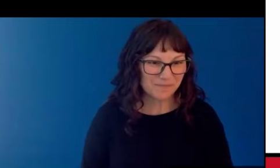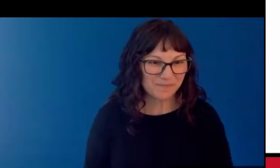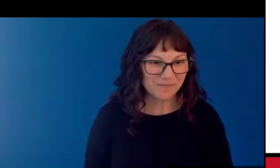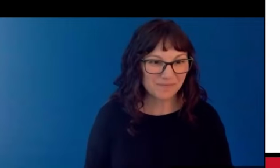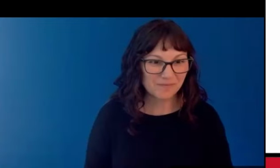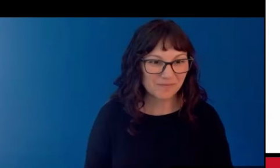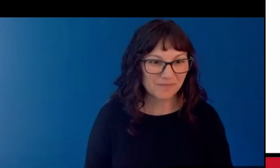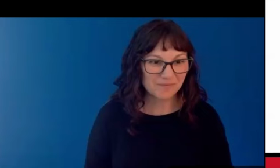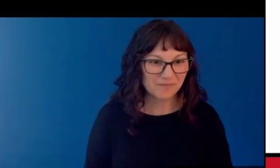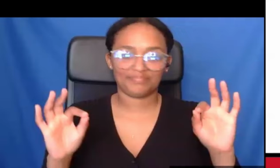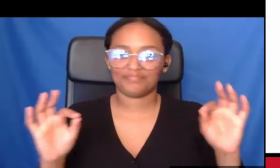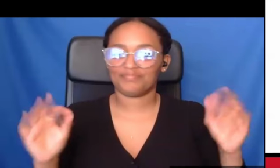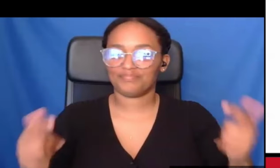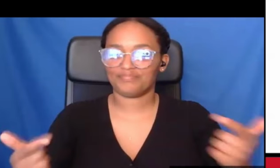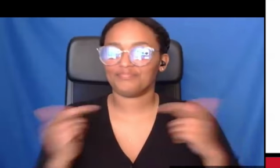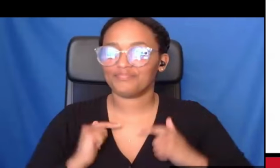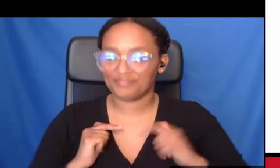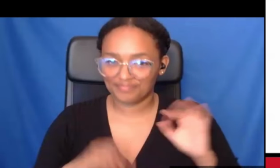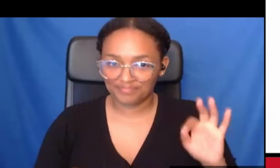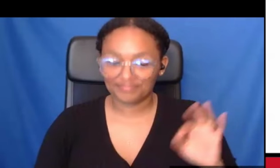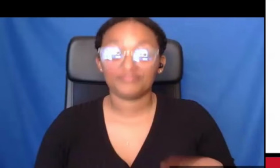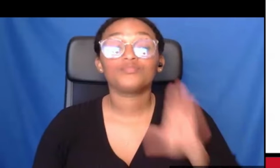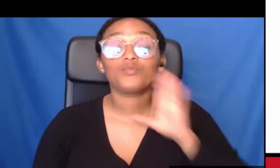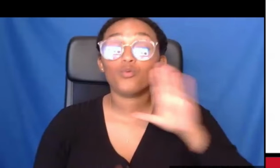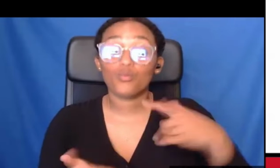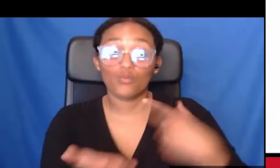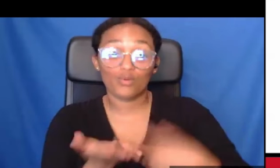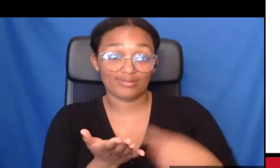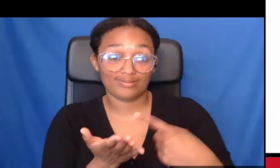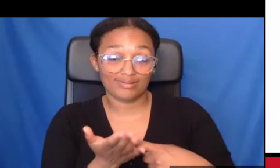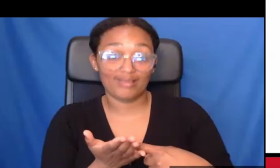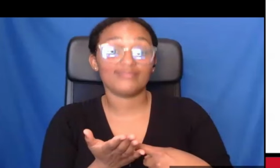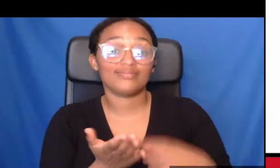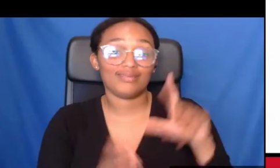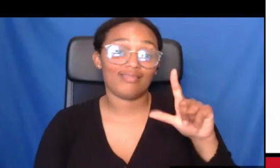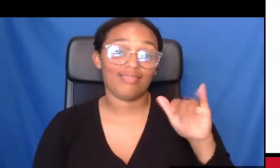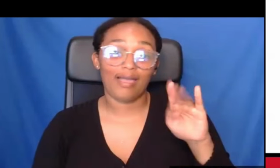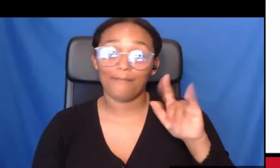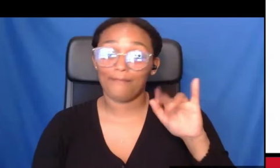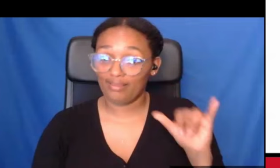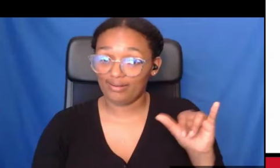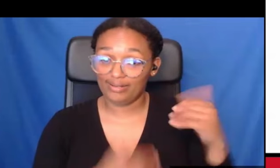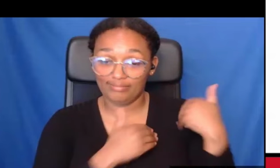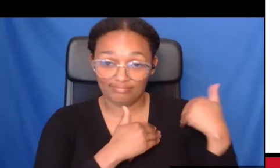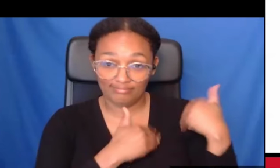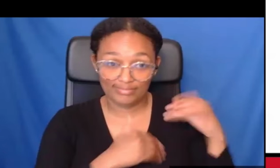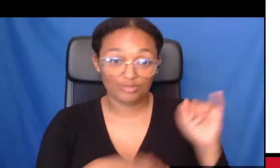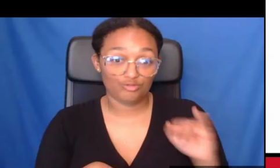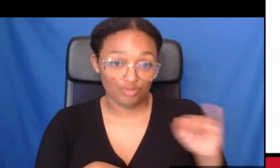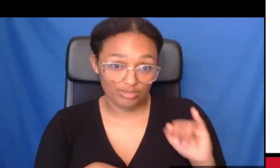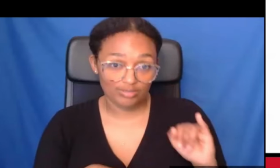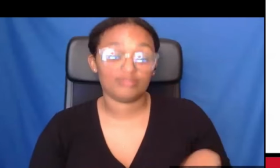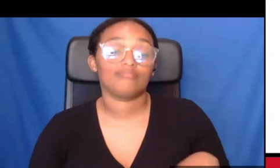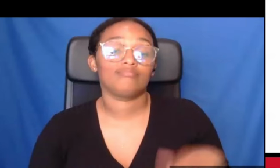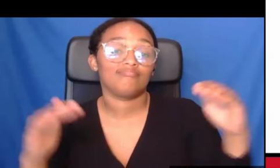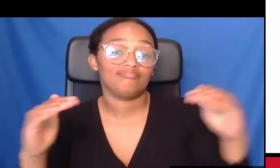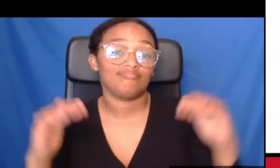We're going to talk about liability insurance, cyber liability insurance, a little bit about